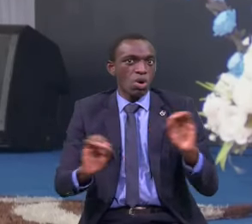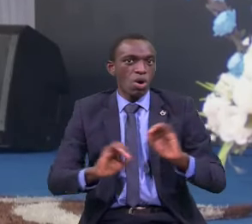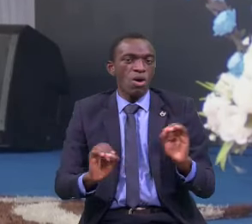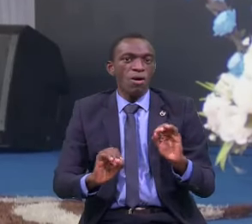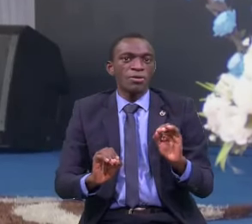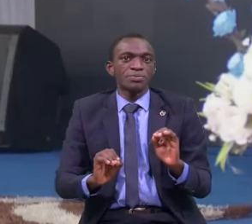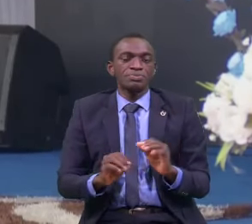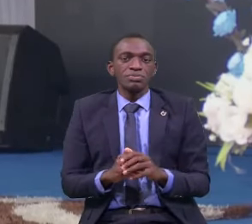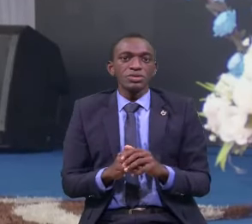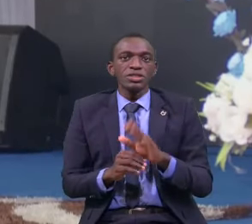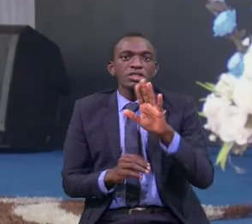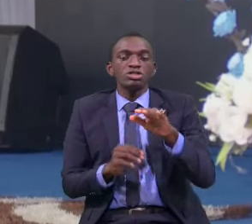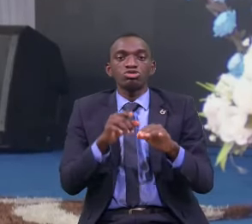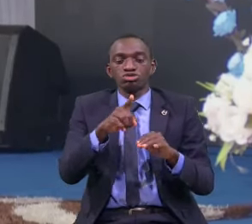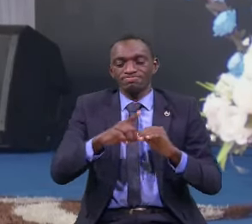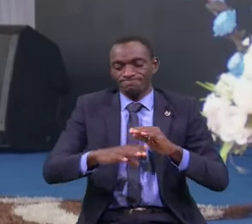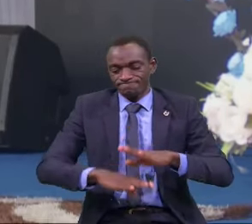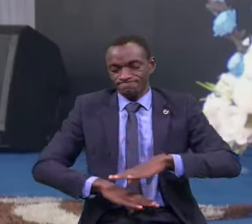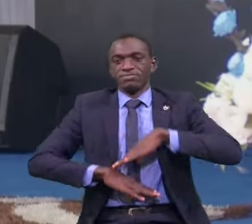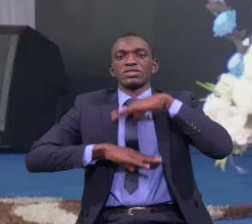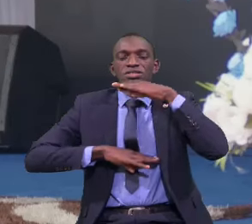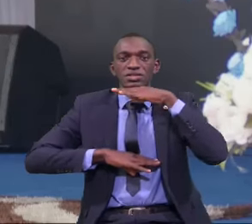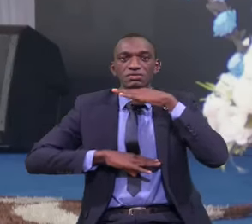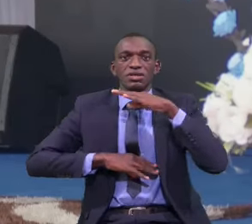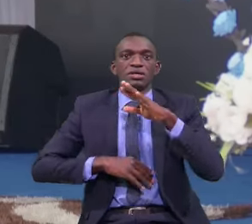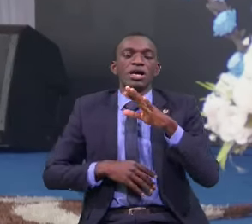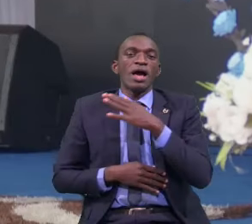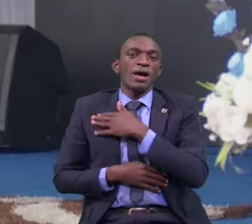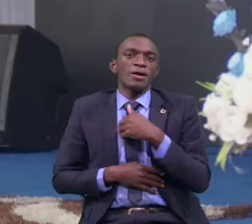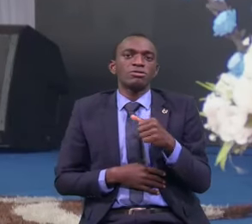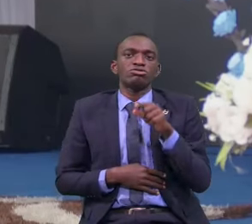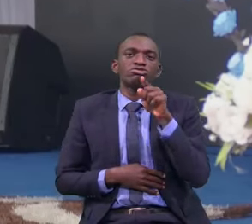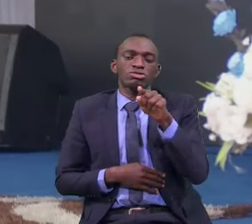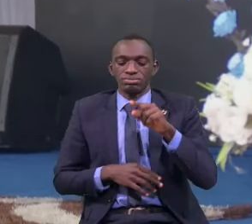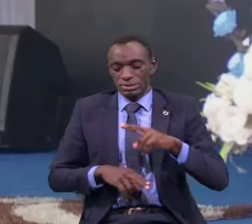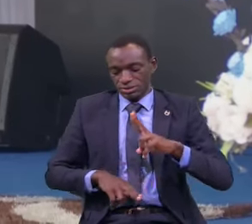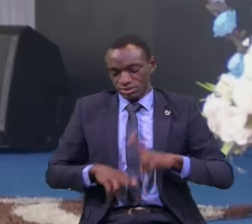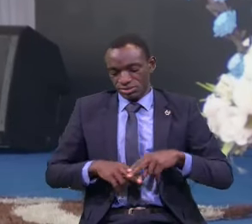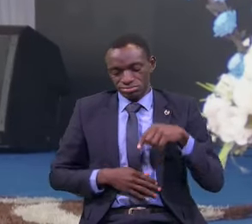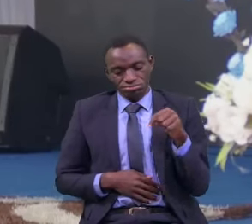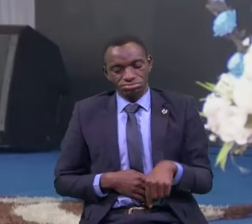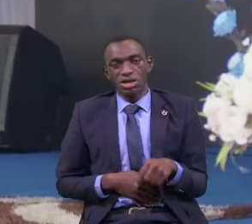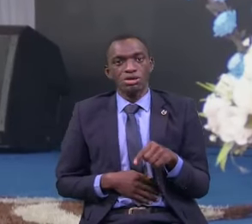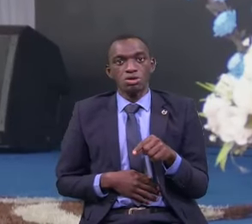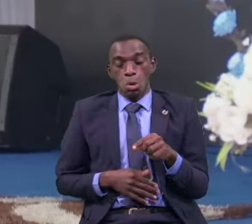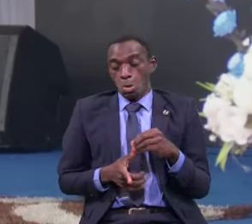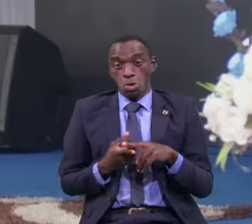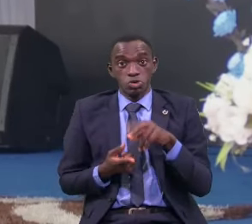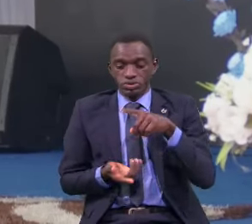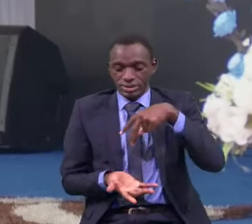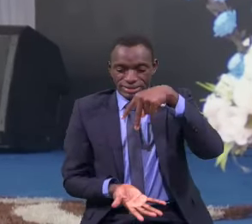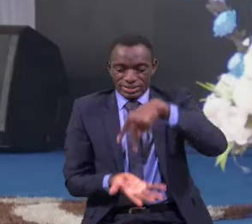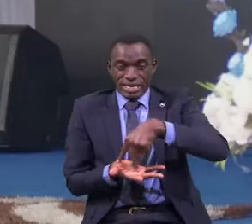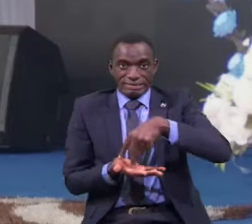If you are satisfied and you sit, or you stand, or